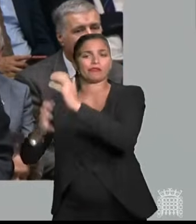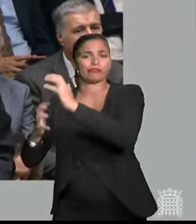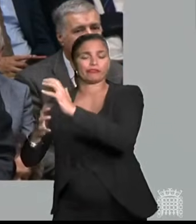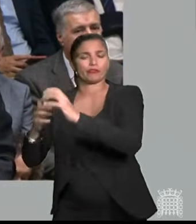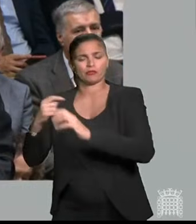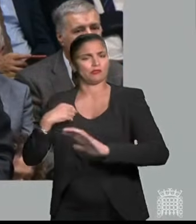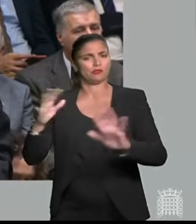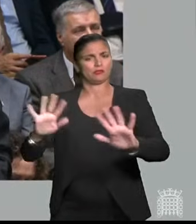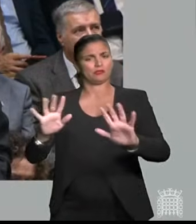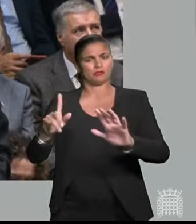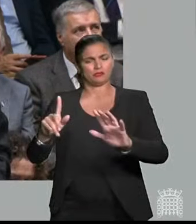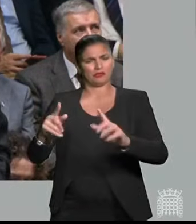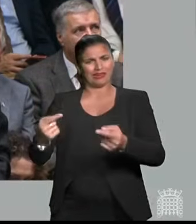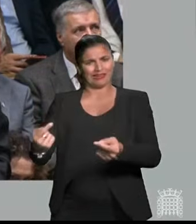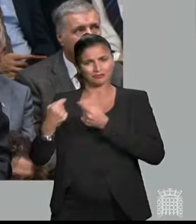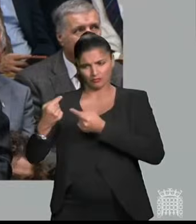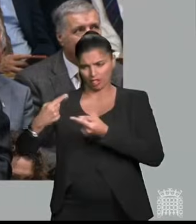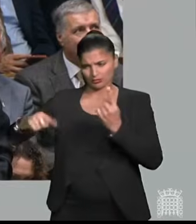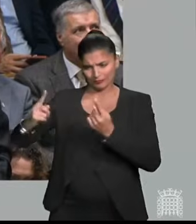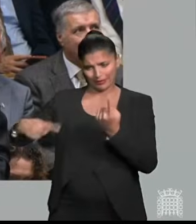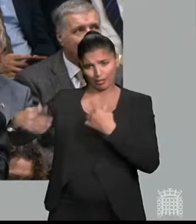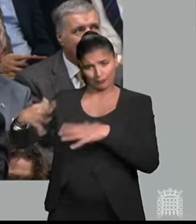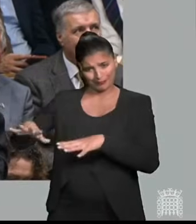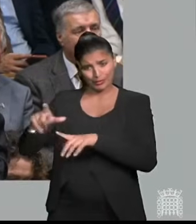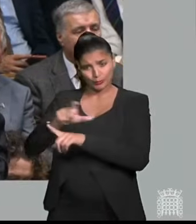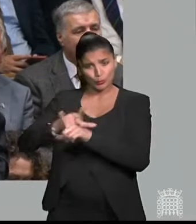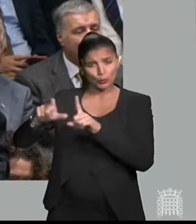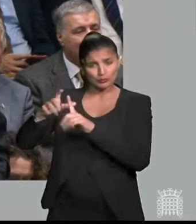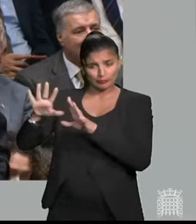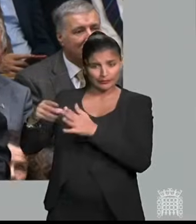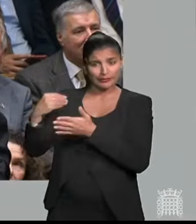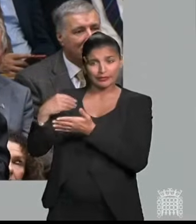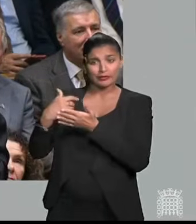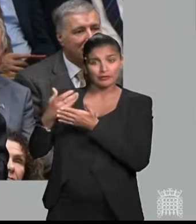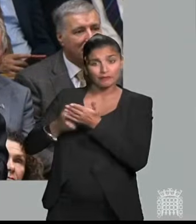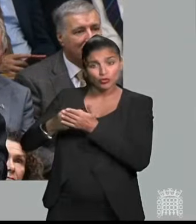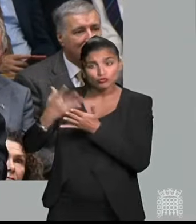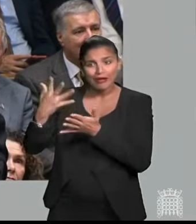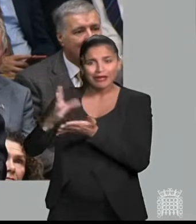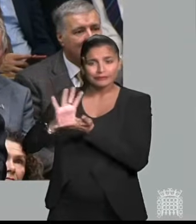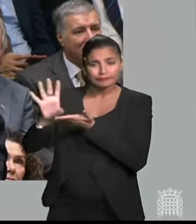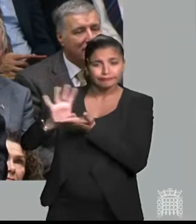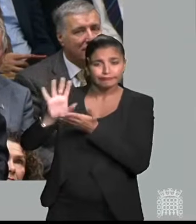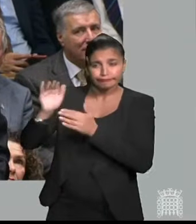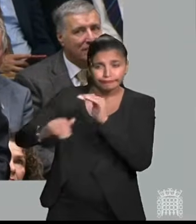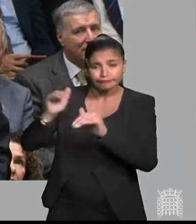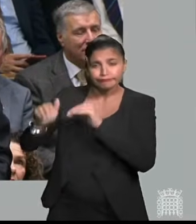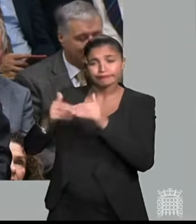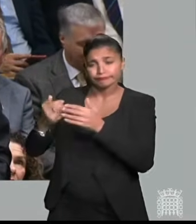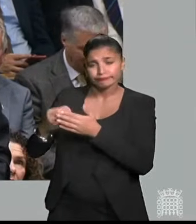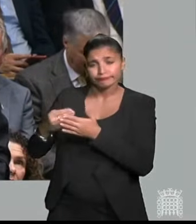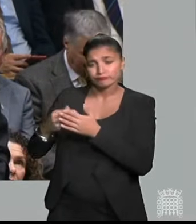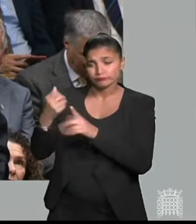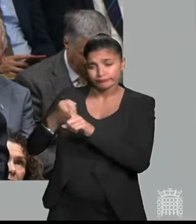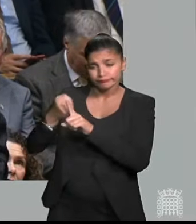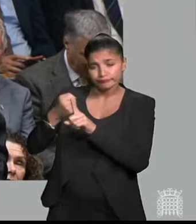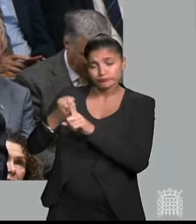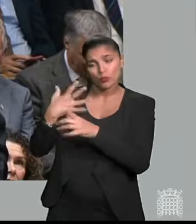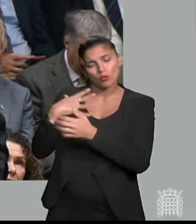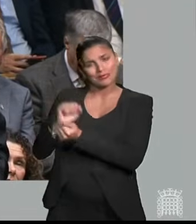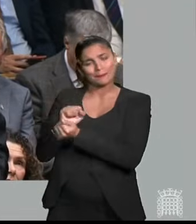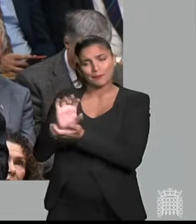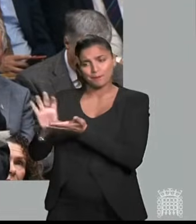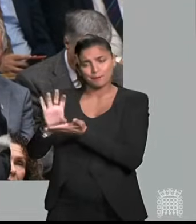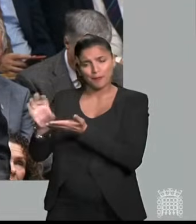raised millions of pounds to help fund the upkeep of services at that hospital. The space was given to NHS Property